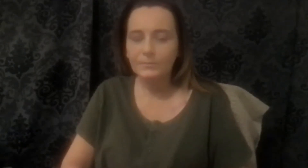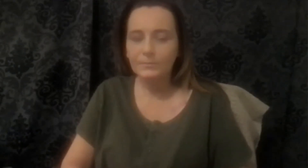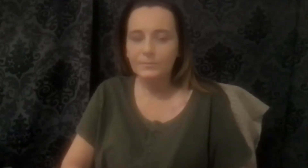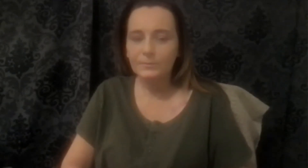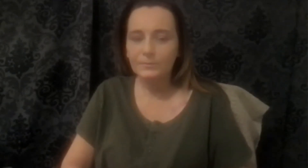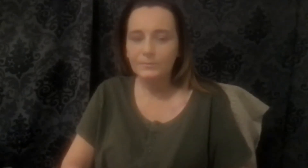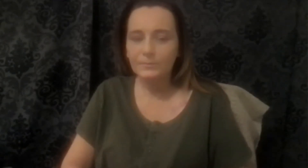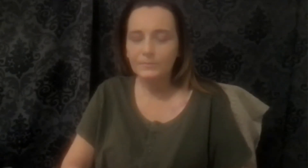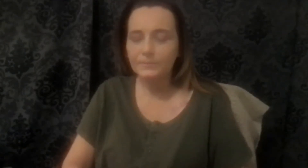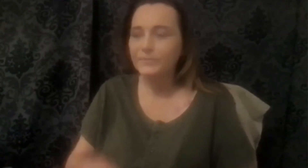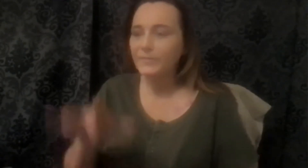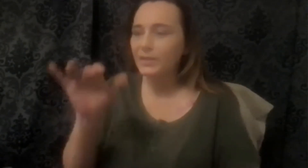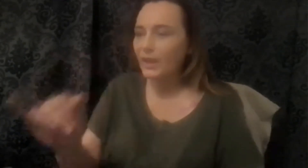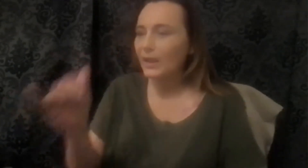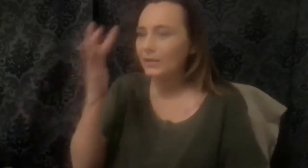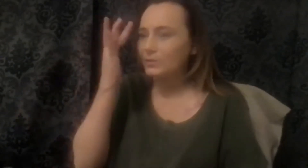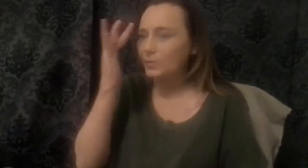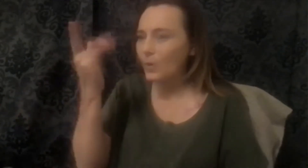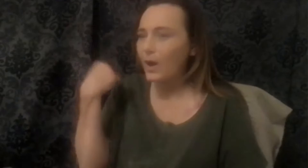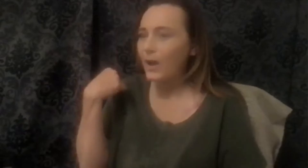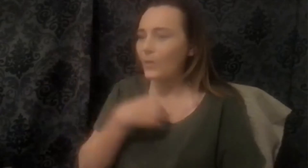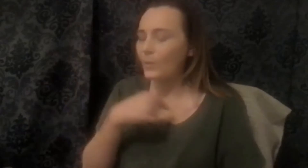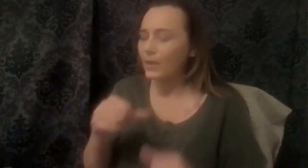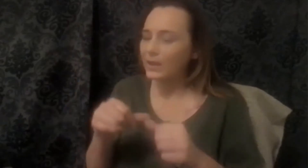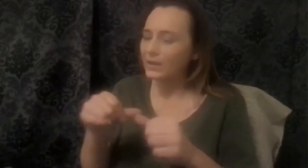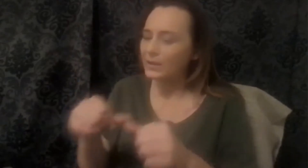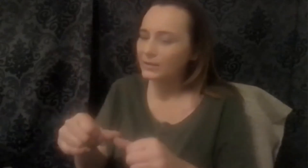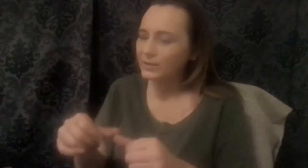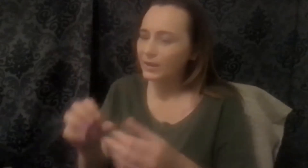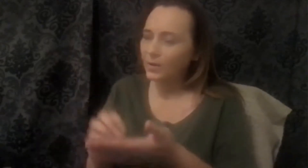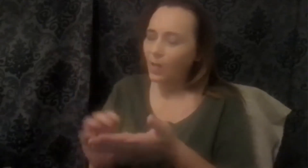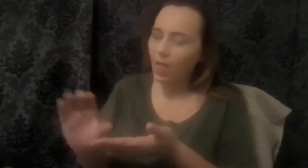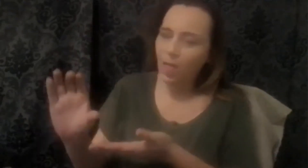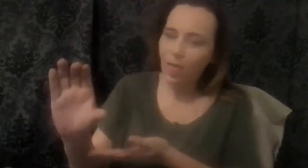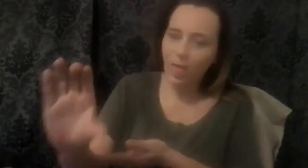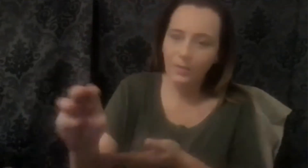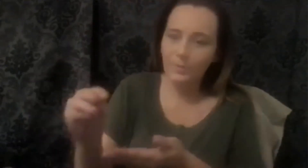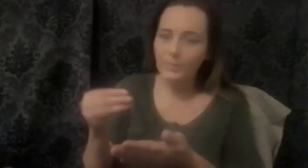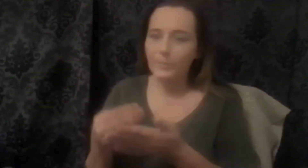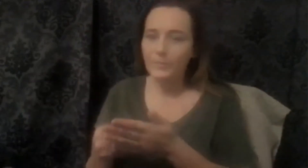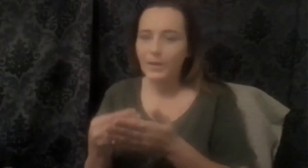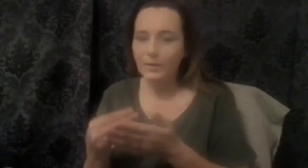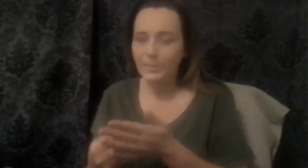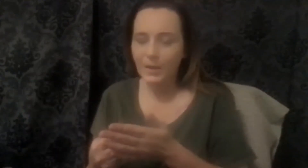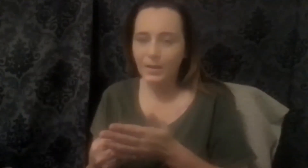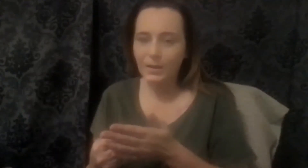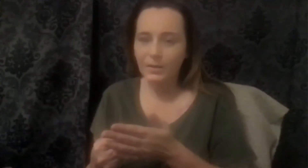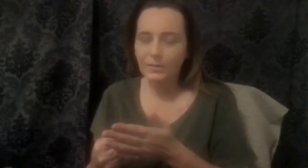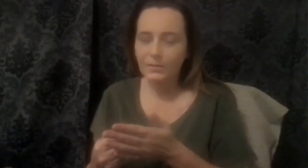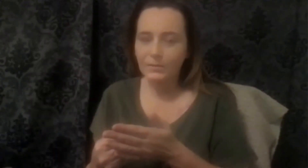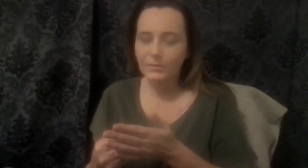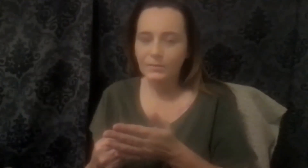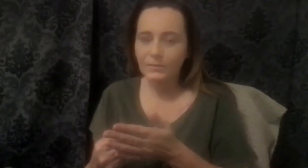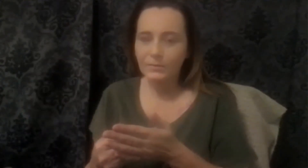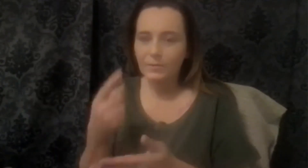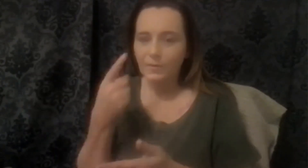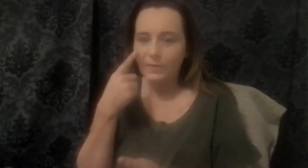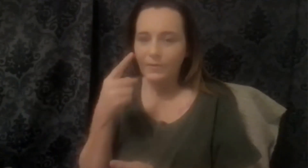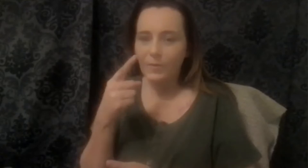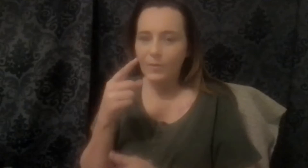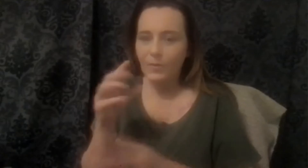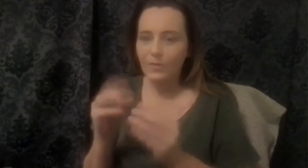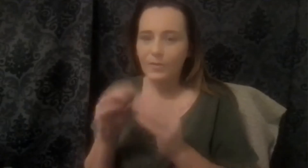continue to spend a lot of money in a presence conference,